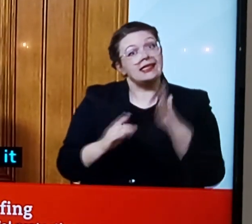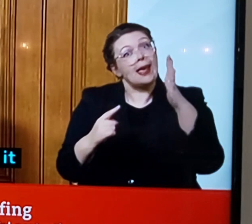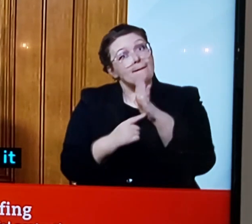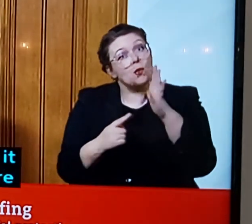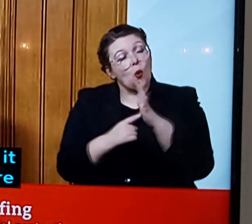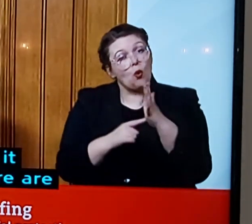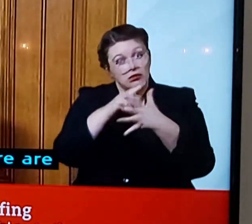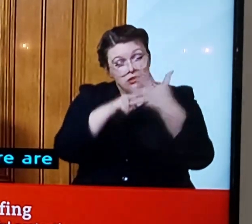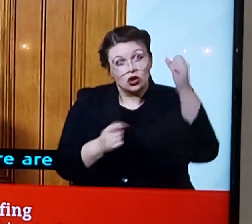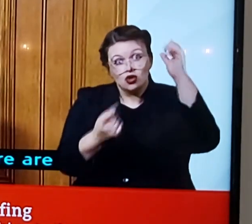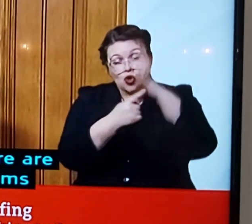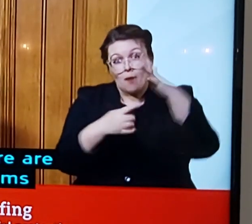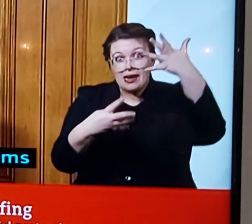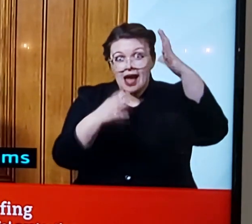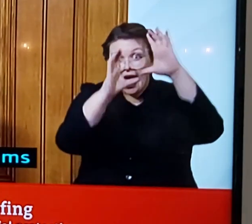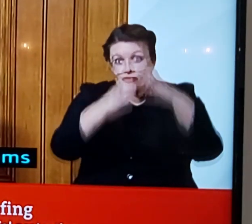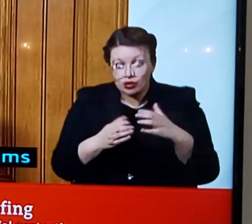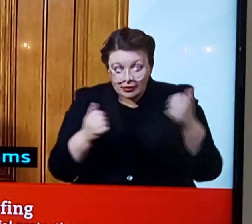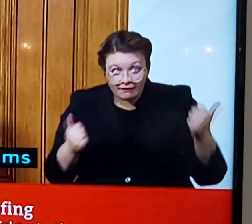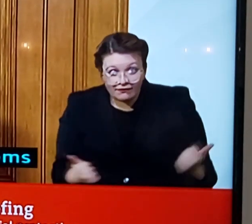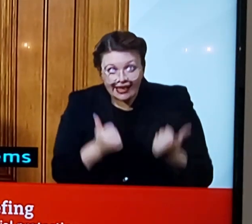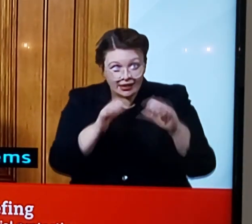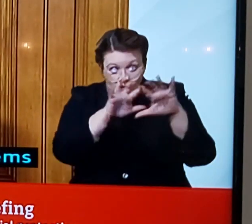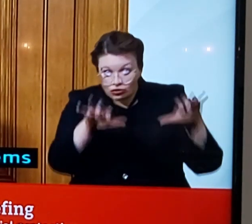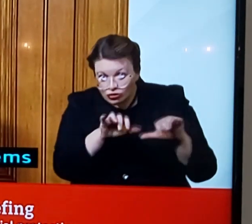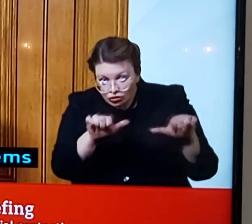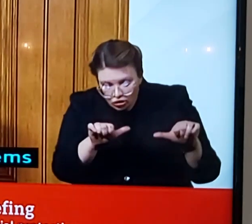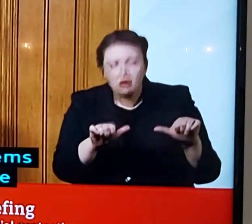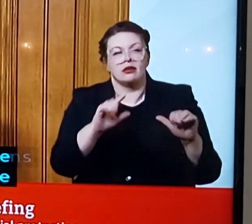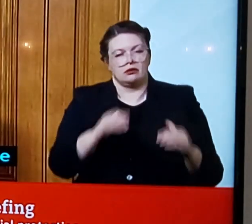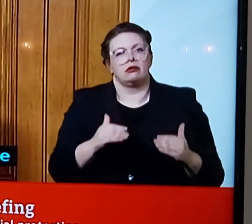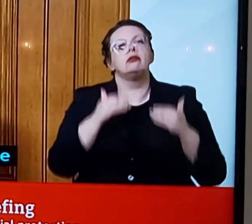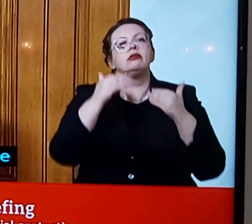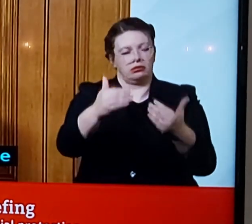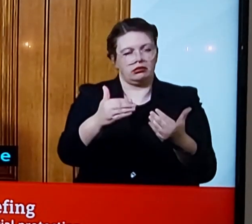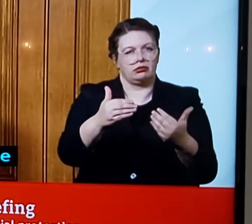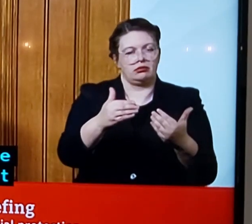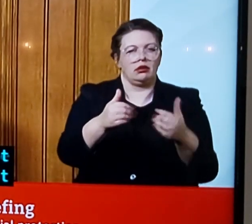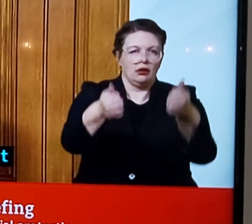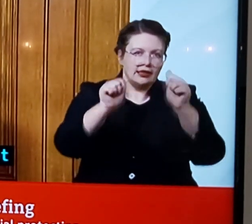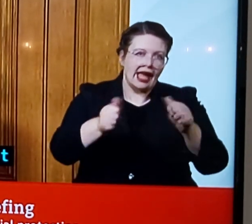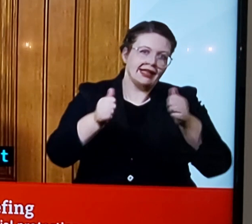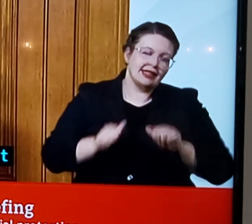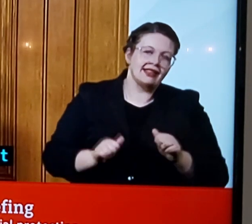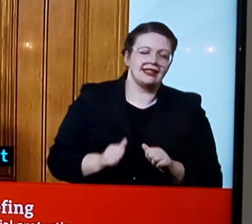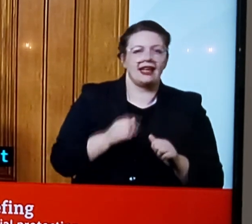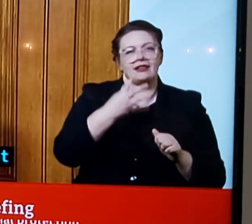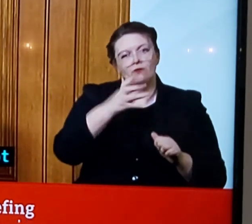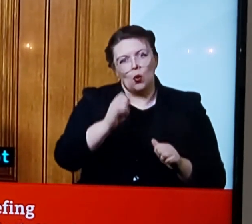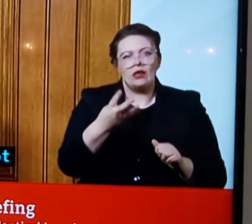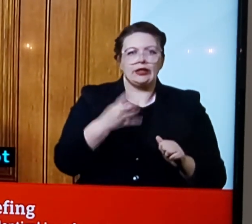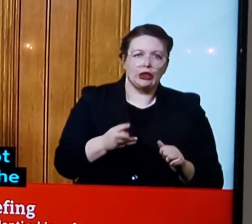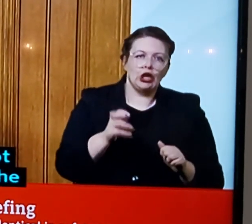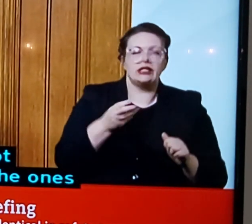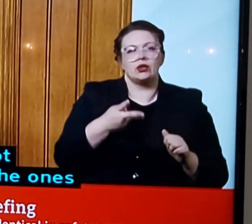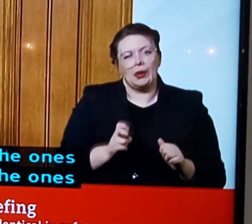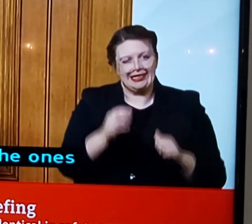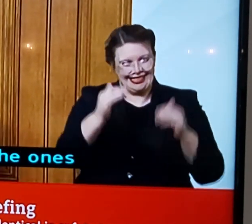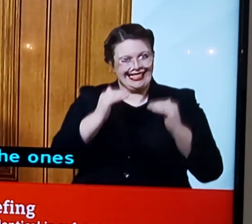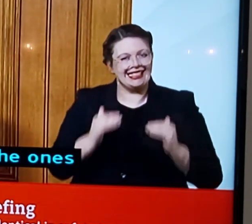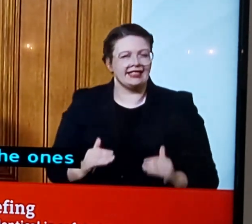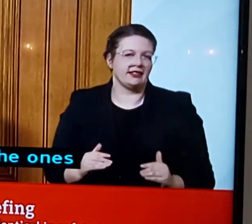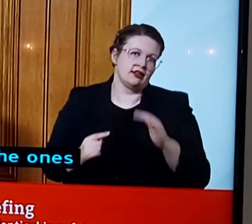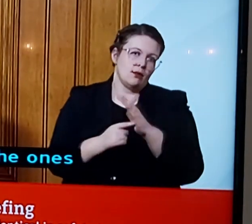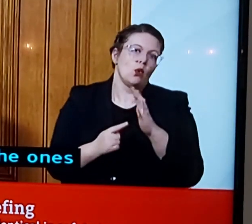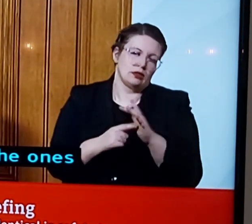through the first group, with the ones who are most at risk, we go on to this protection. And it does one additional thing, which is the